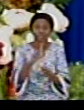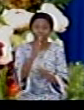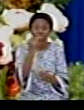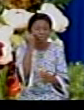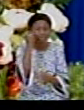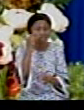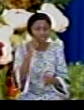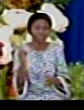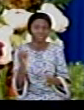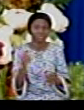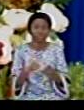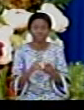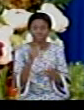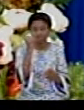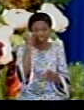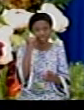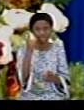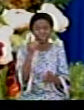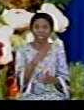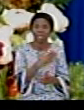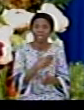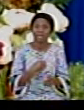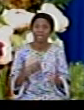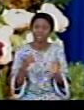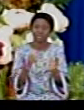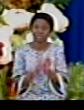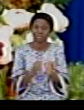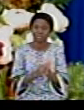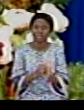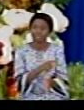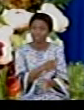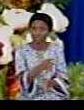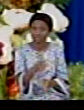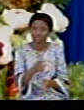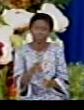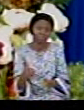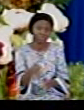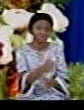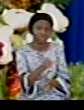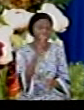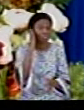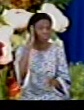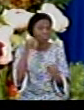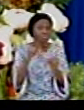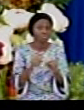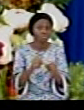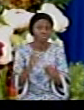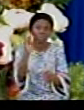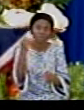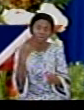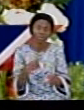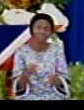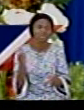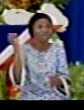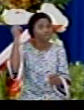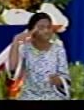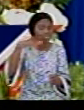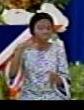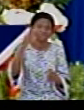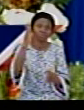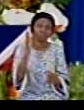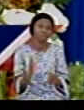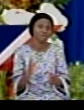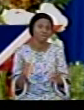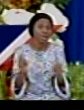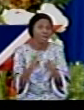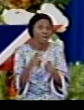yourself will continue by the grace of God to move forward as the church is moving forward. You